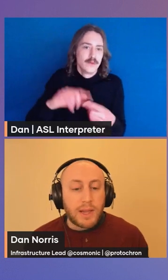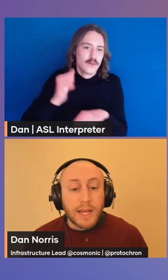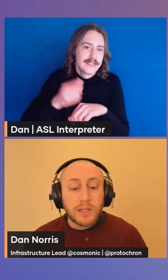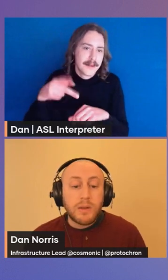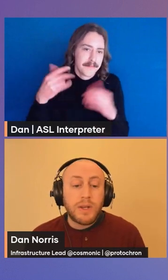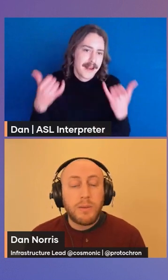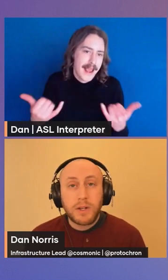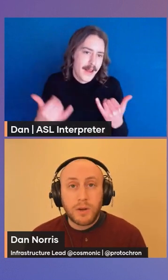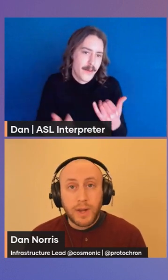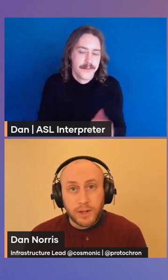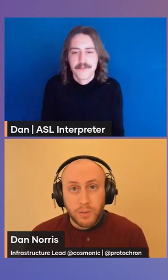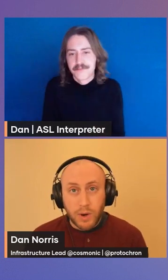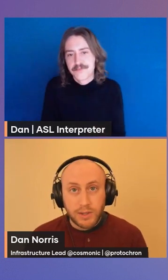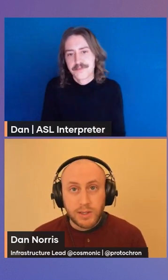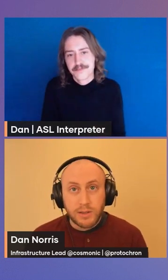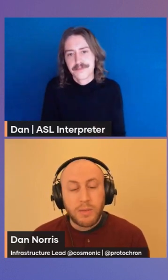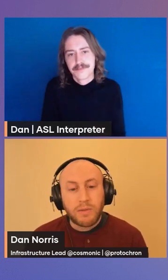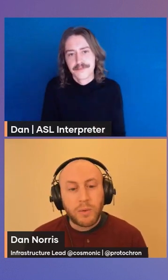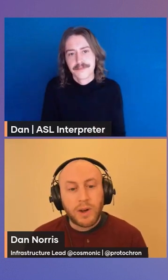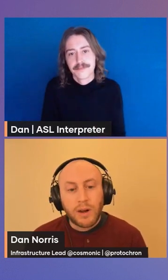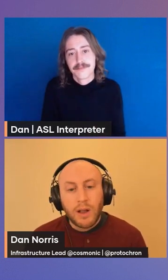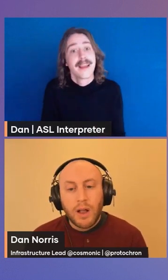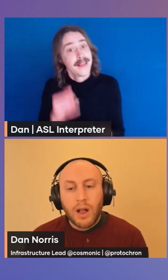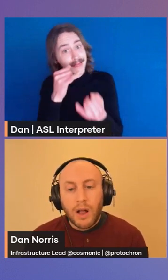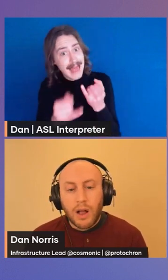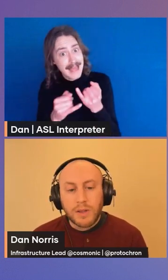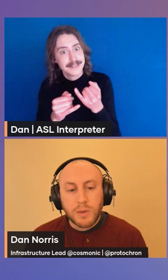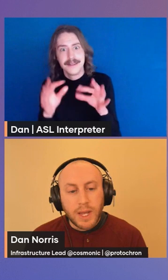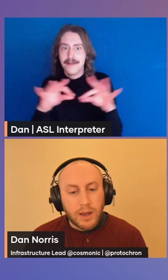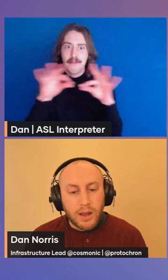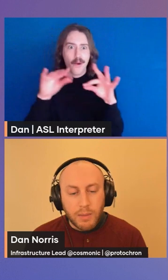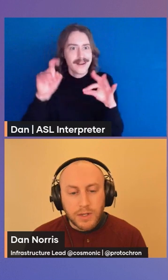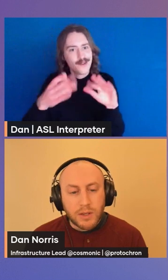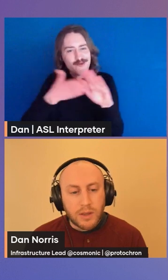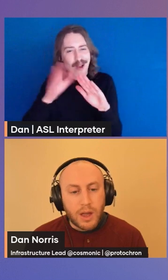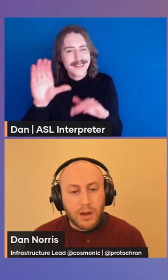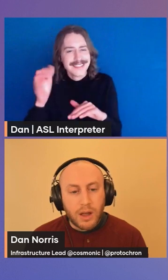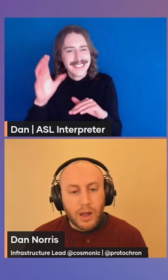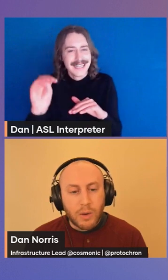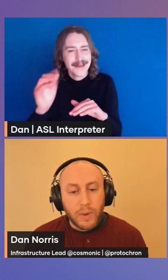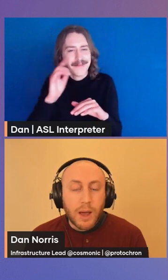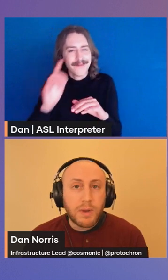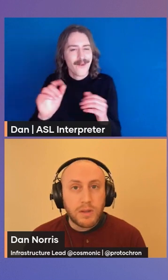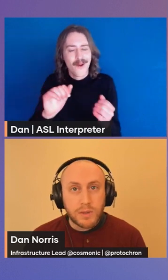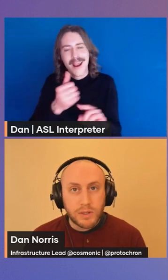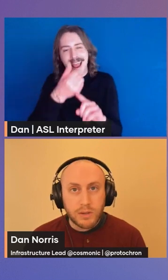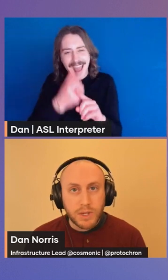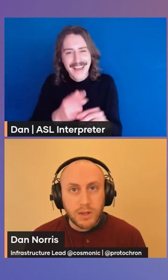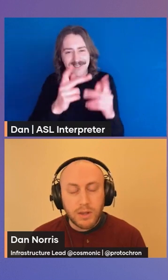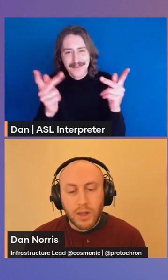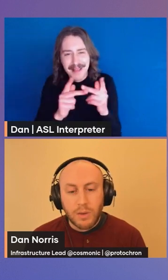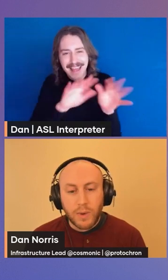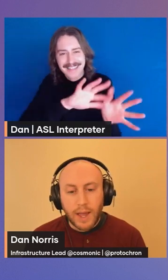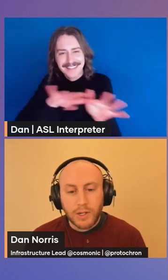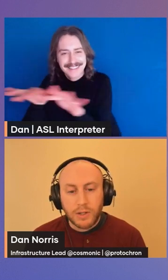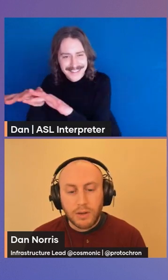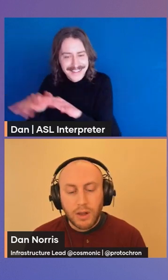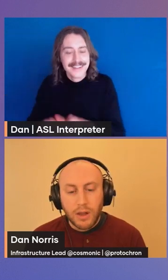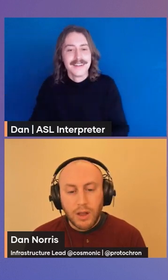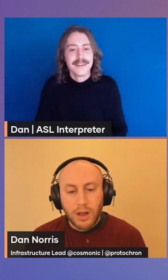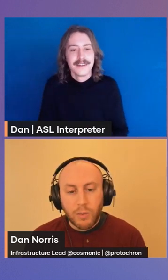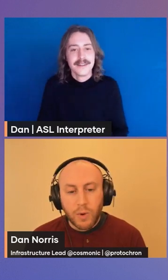And lastly, we need to make sure we actually run Cilium everywhere. So again, I mentioned that we happen to use systemd, and we